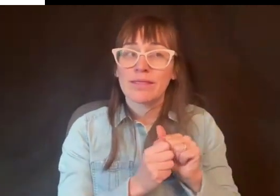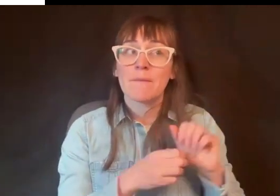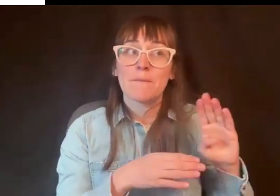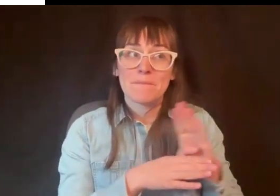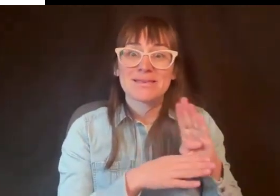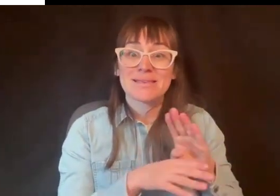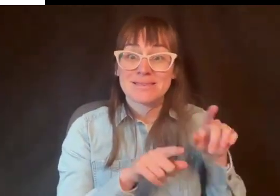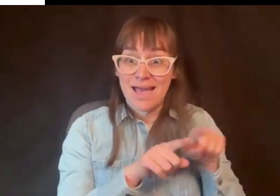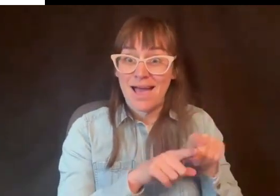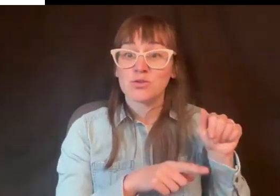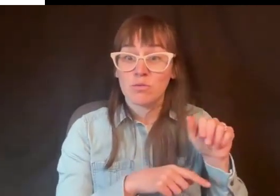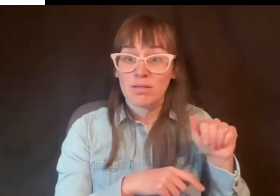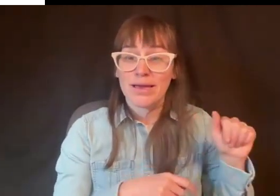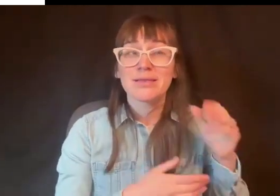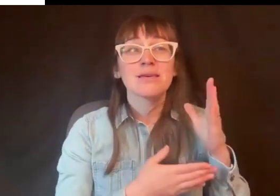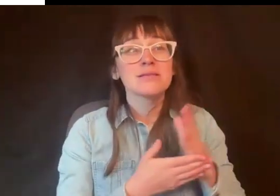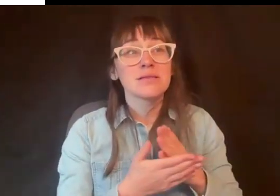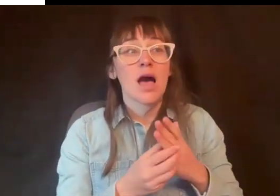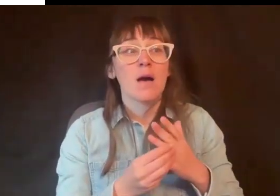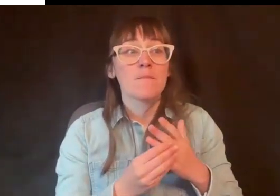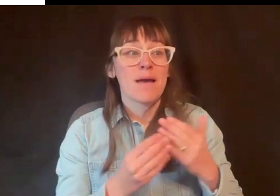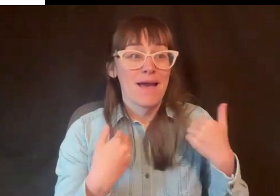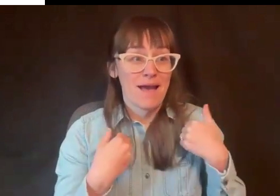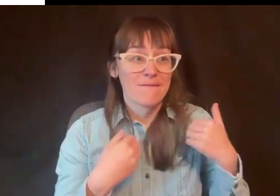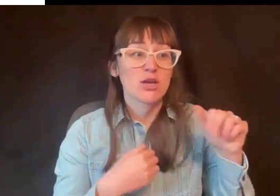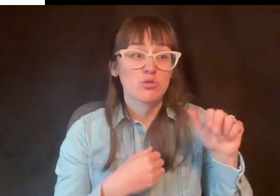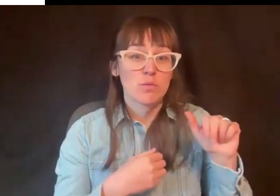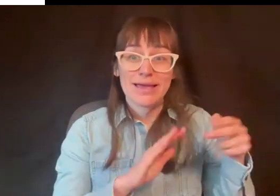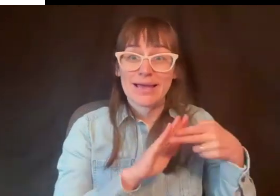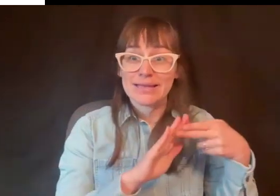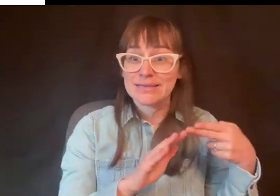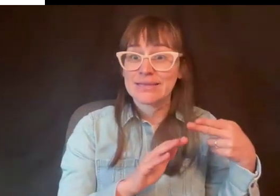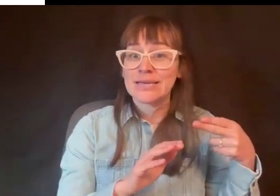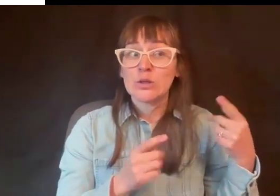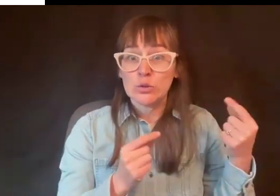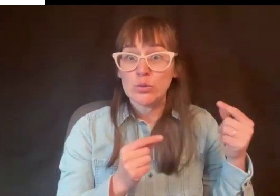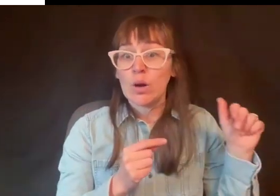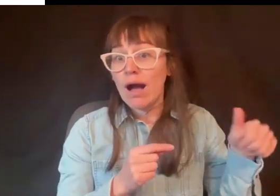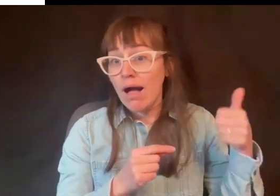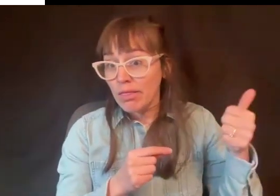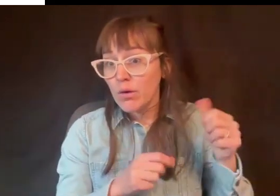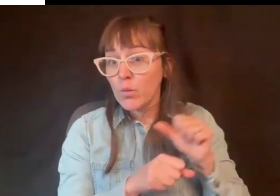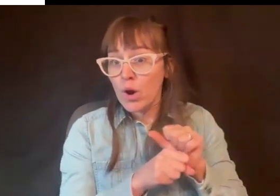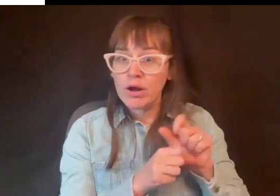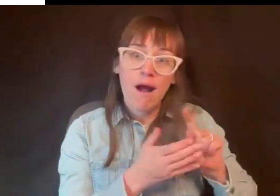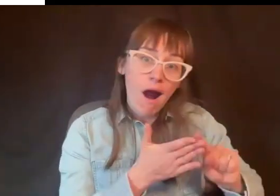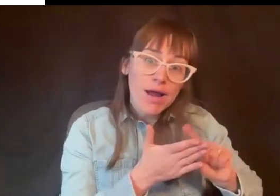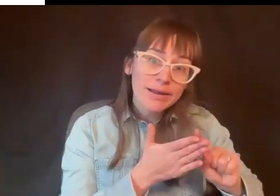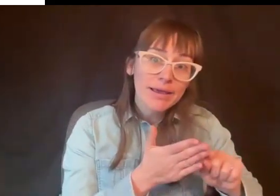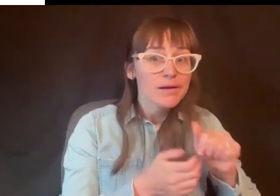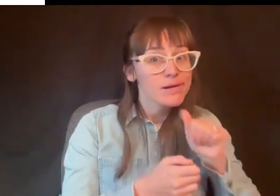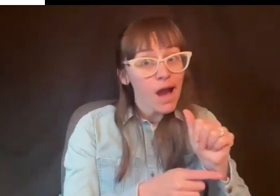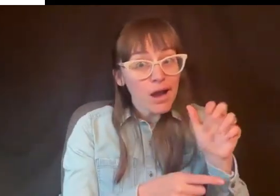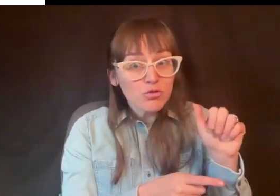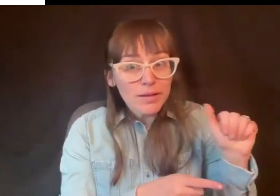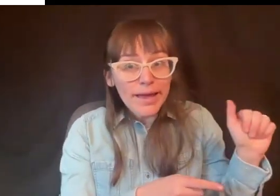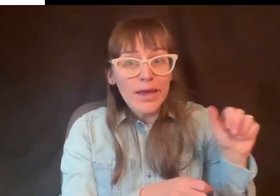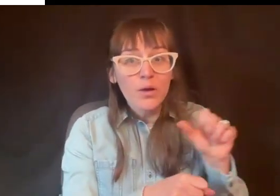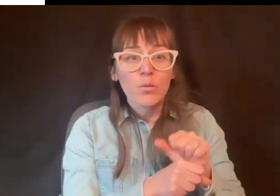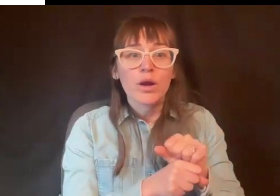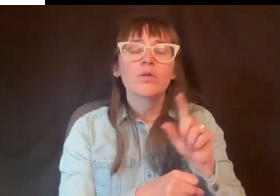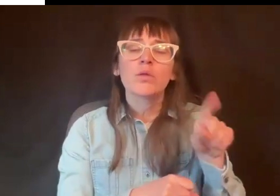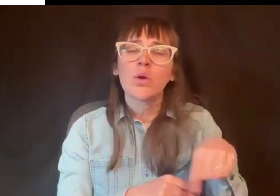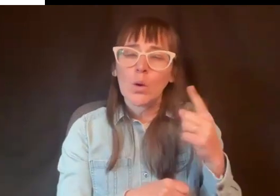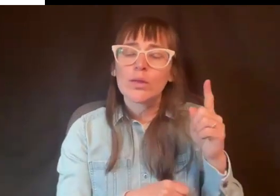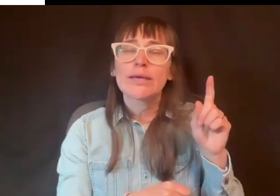Some entities with the AAA designation also do other work, not as a AAA. The only time that the state needs information